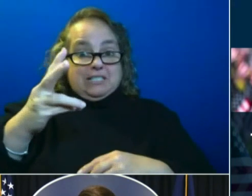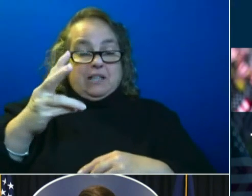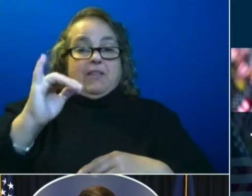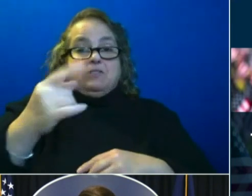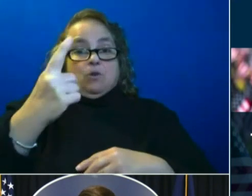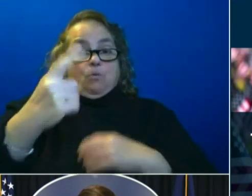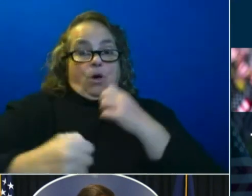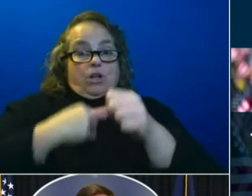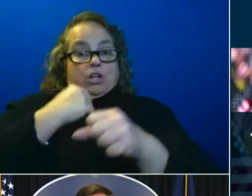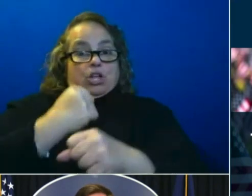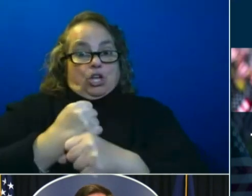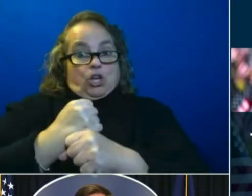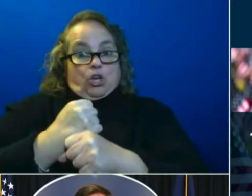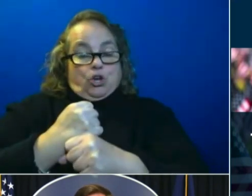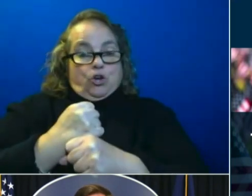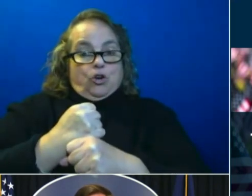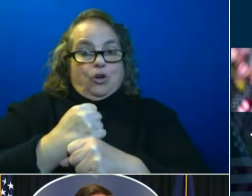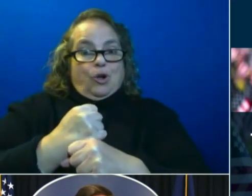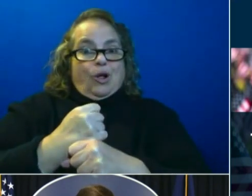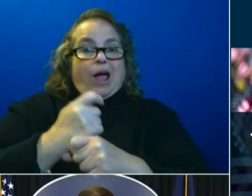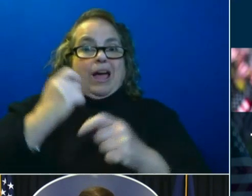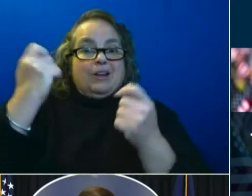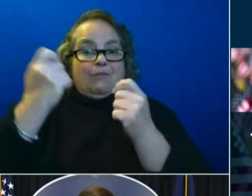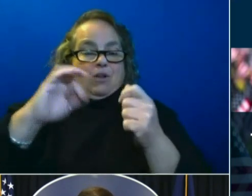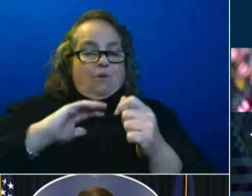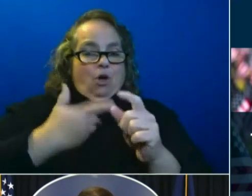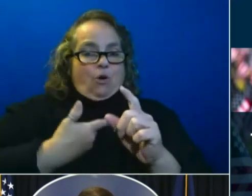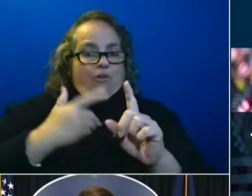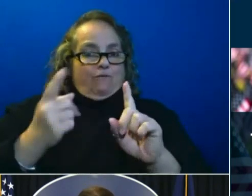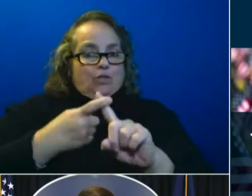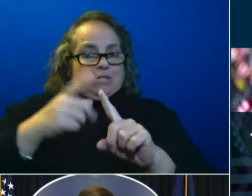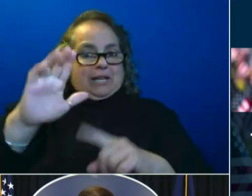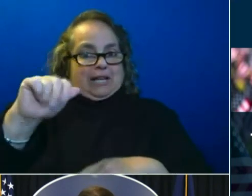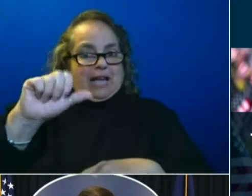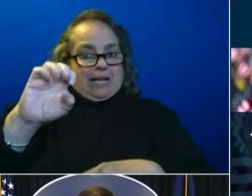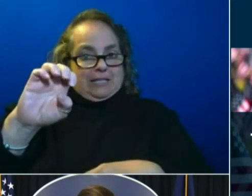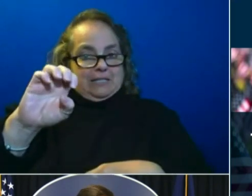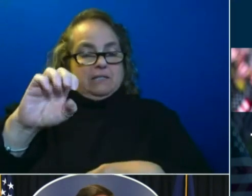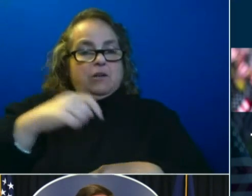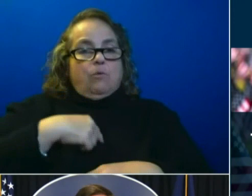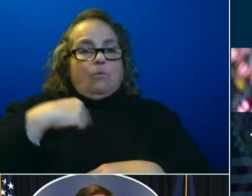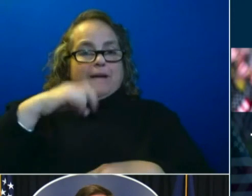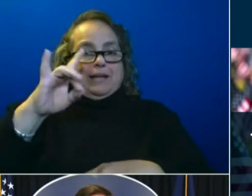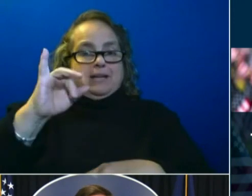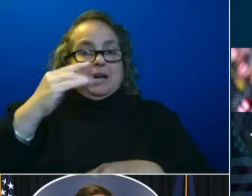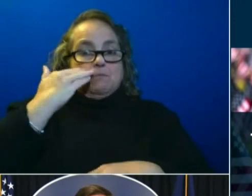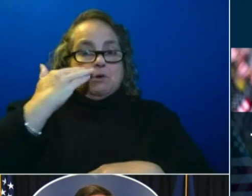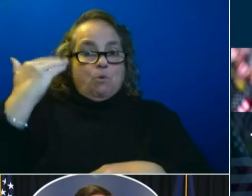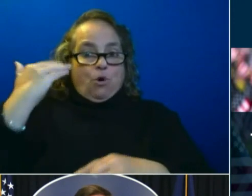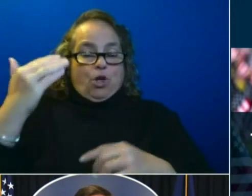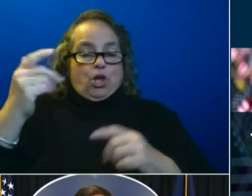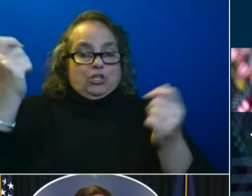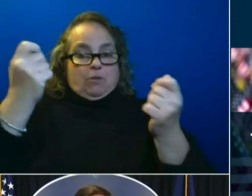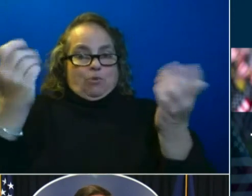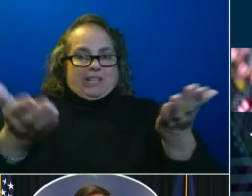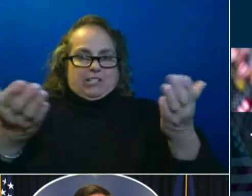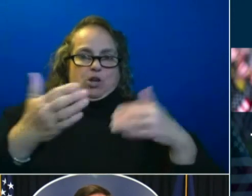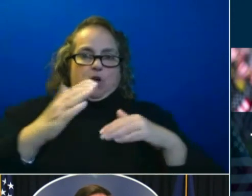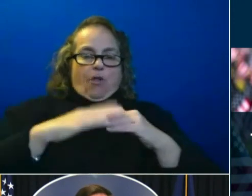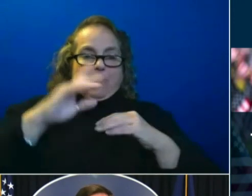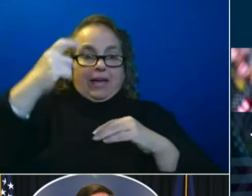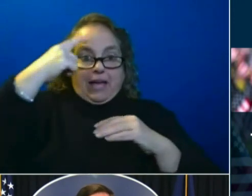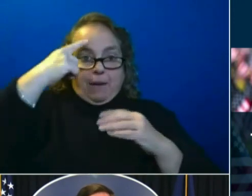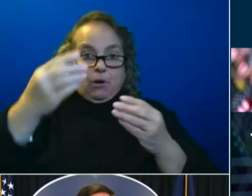first case, Brittany and I hosted a memorial ceremony right here on the Capitol grounds. It was